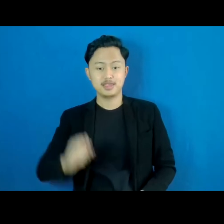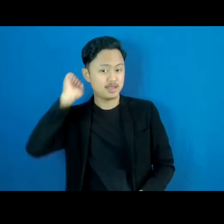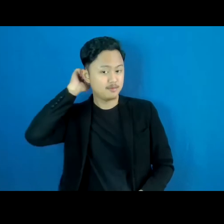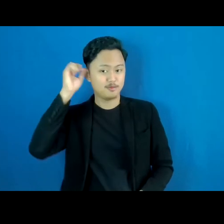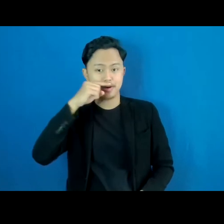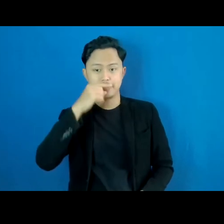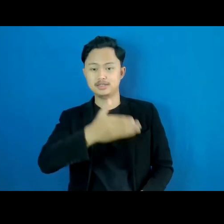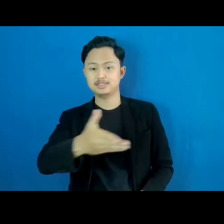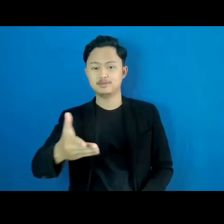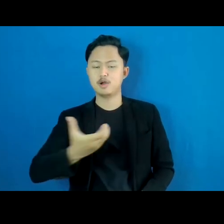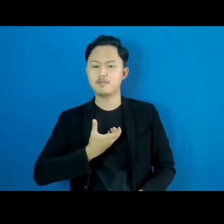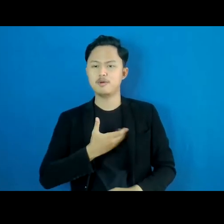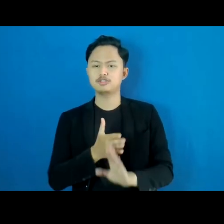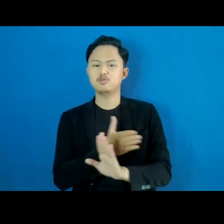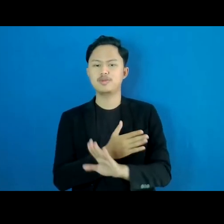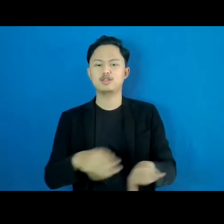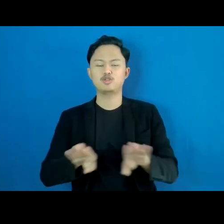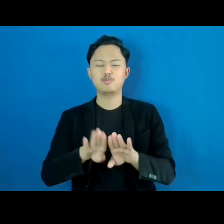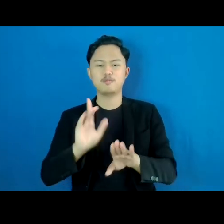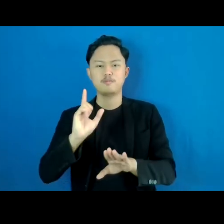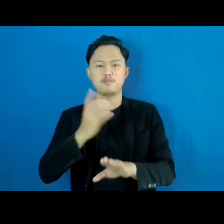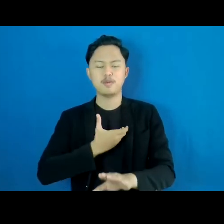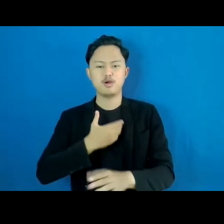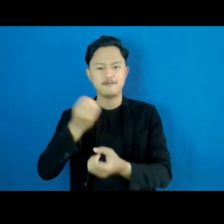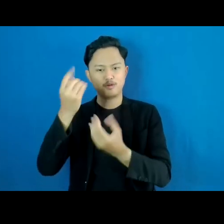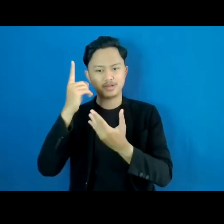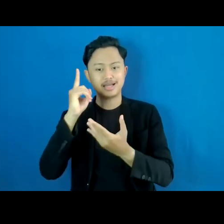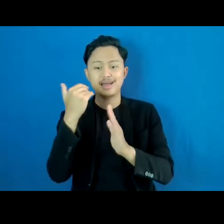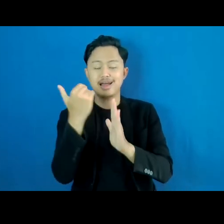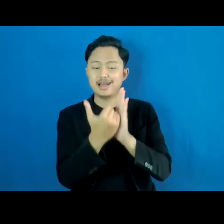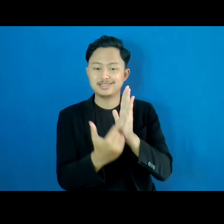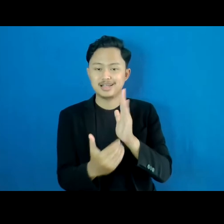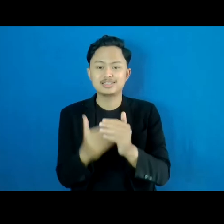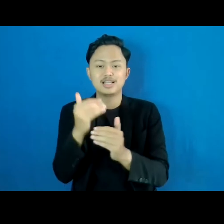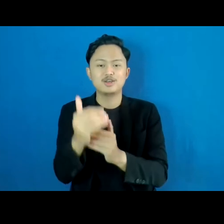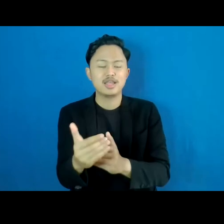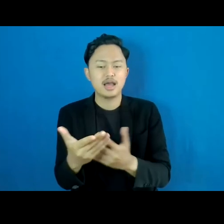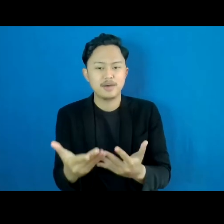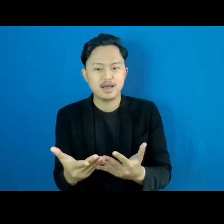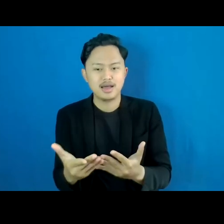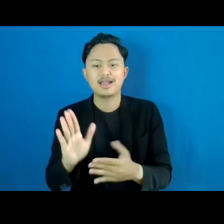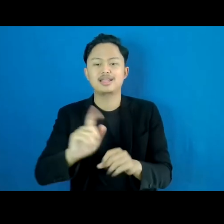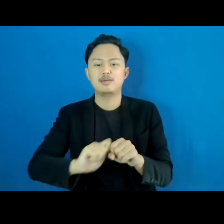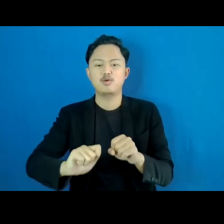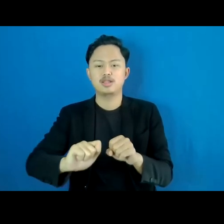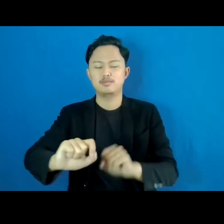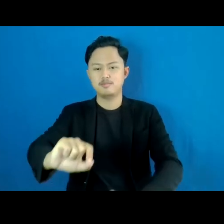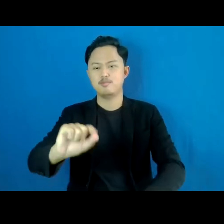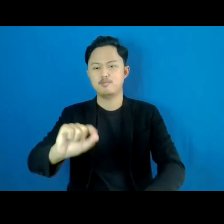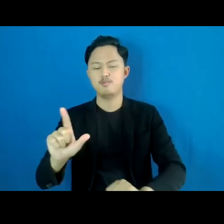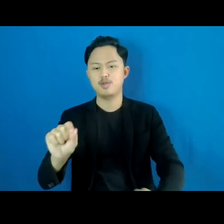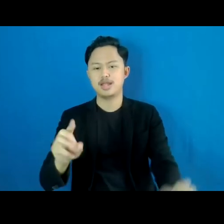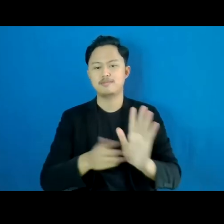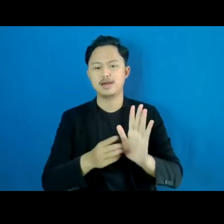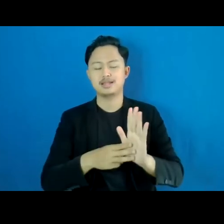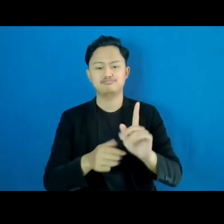and gentlemen, before we end, I would like to inform you regarding our next agenda, which will be held on March